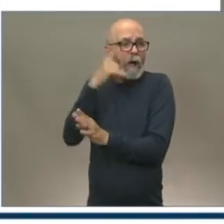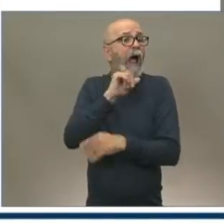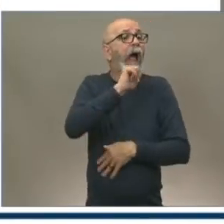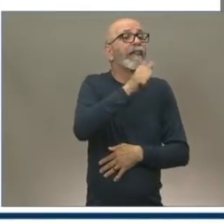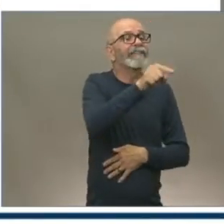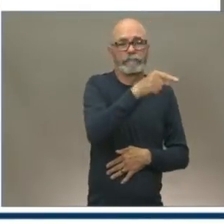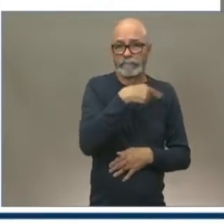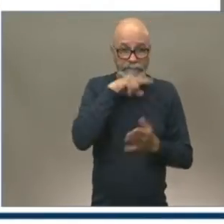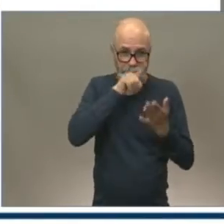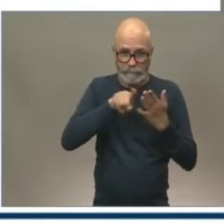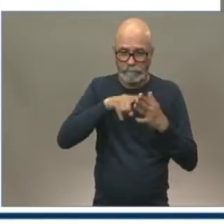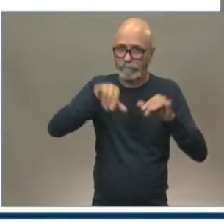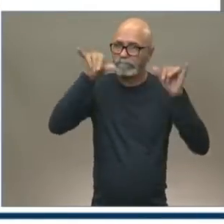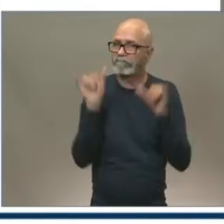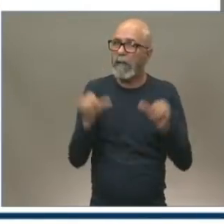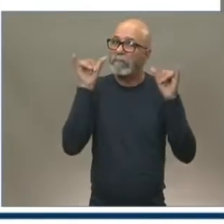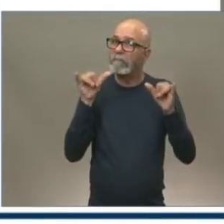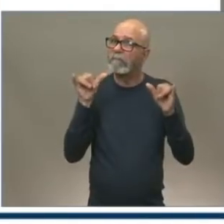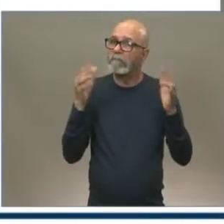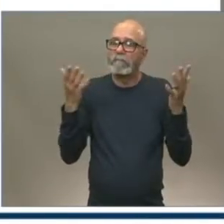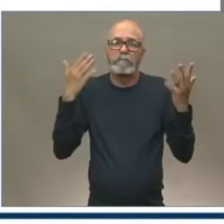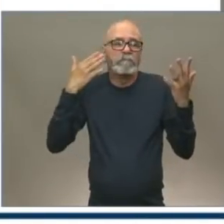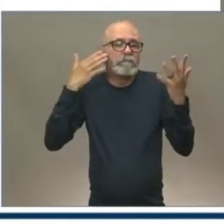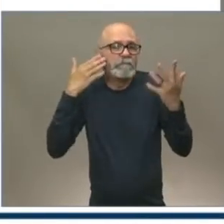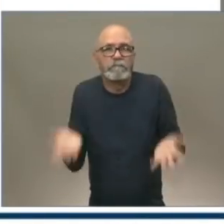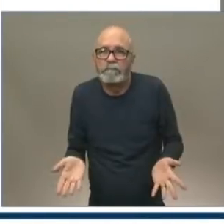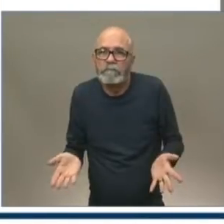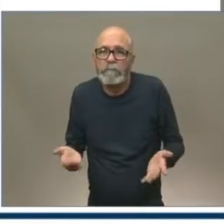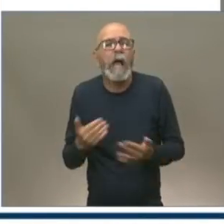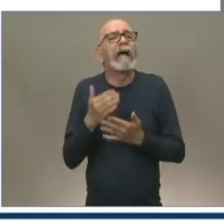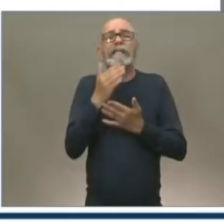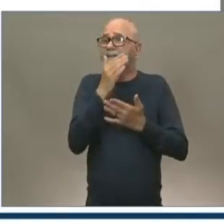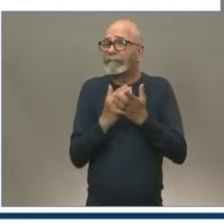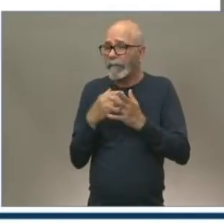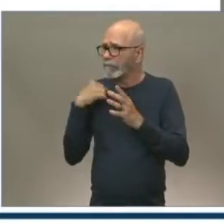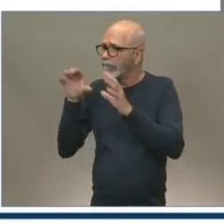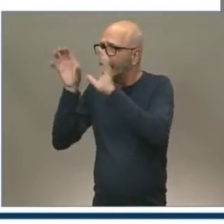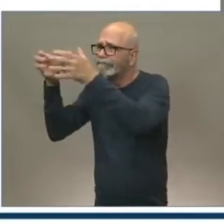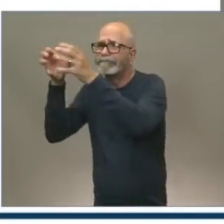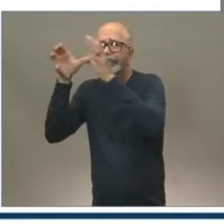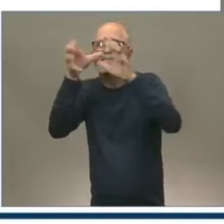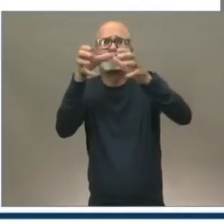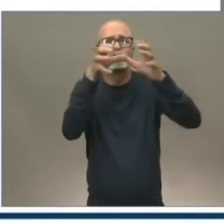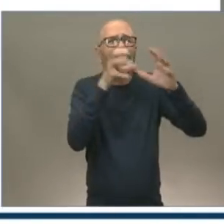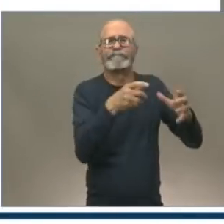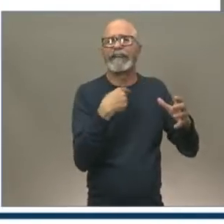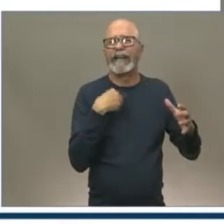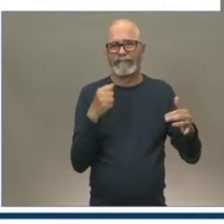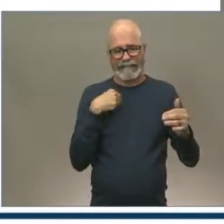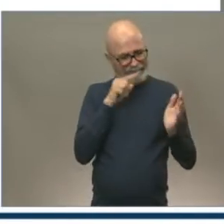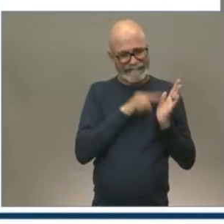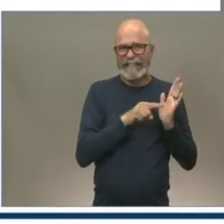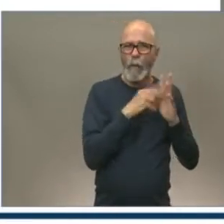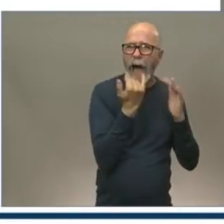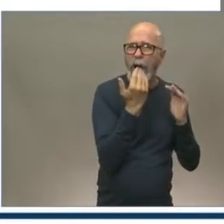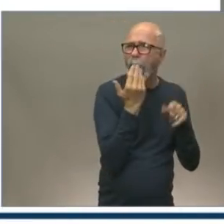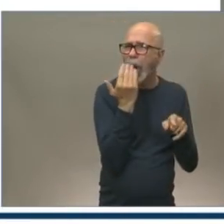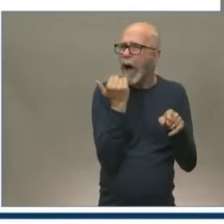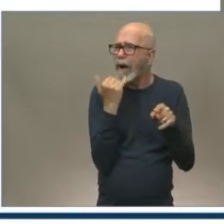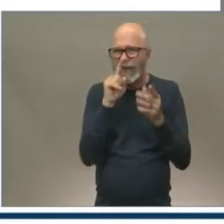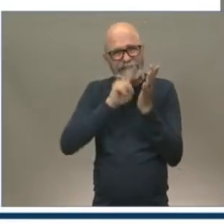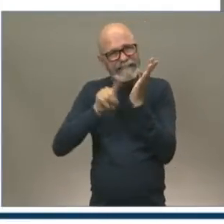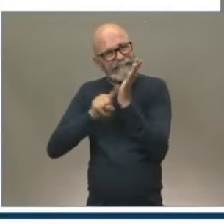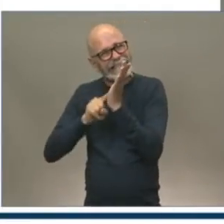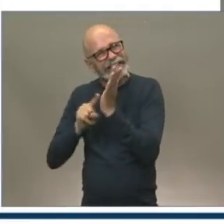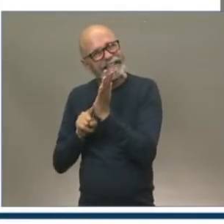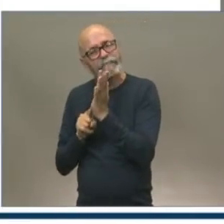got a small number of clusters that we need to allow the investigation to happen. But like we've always done,